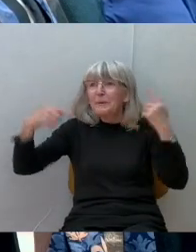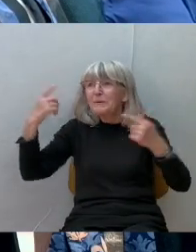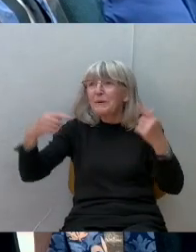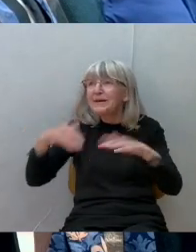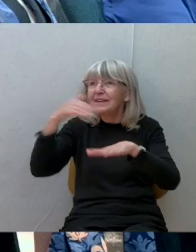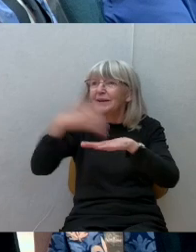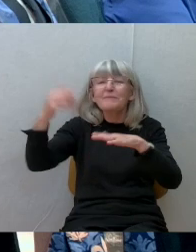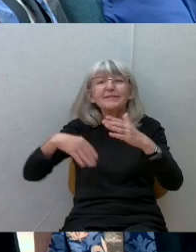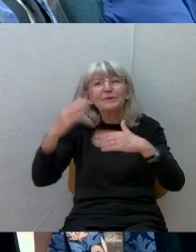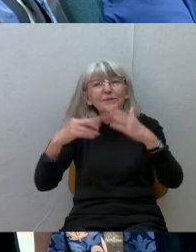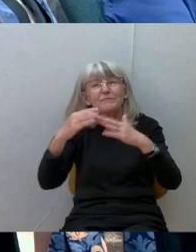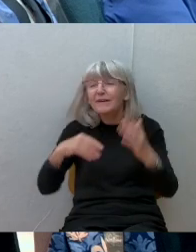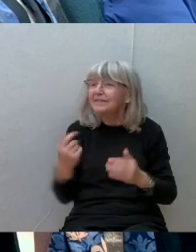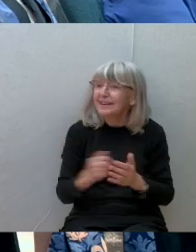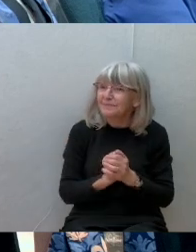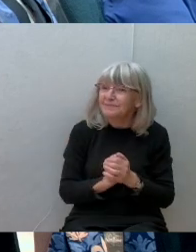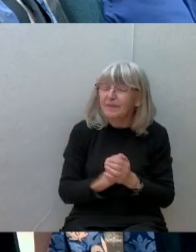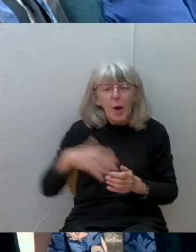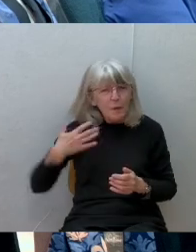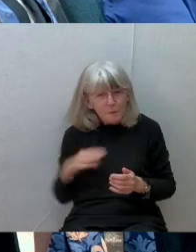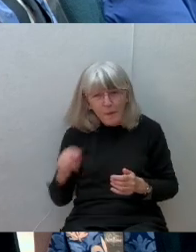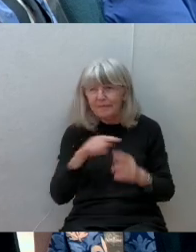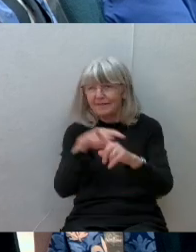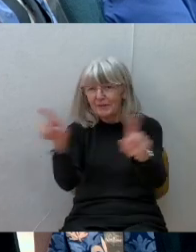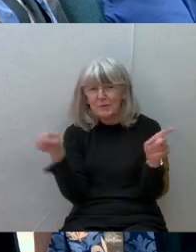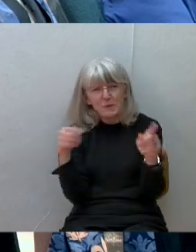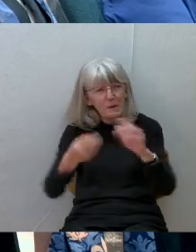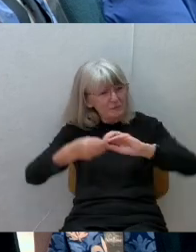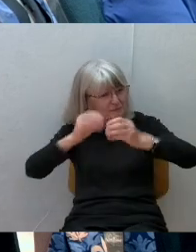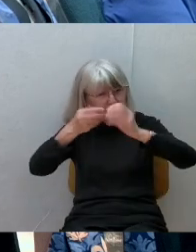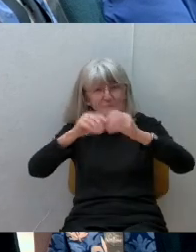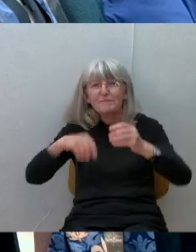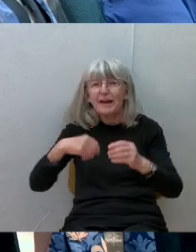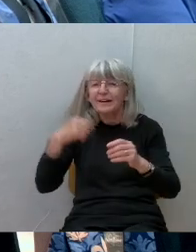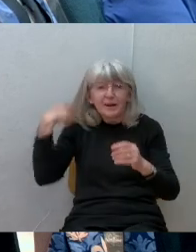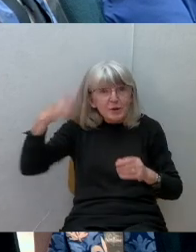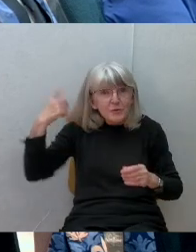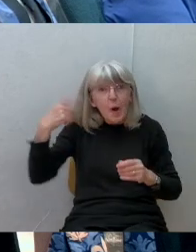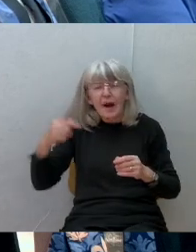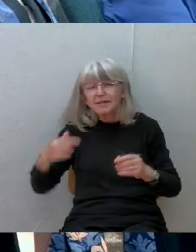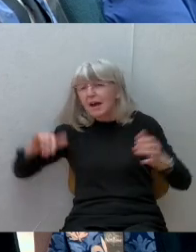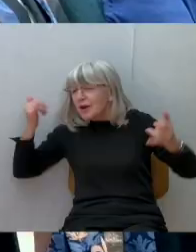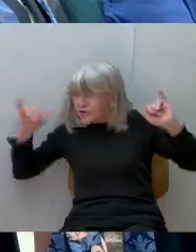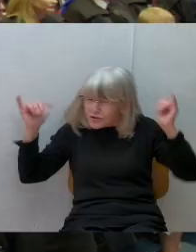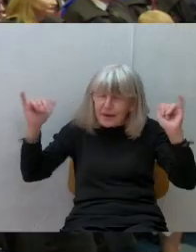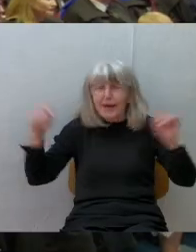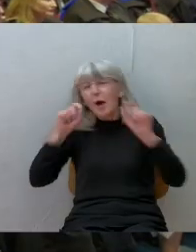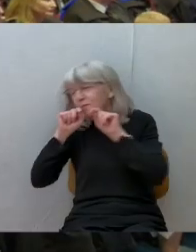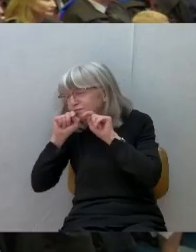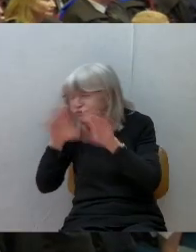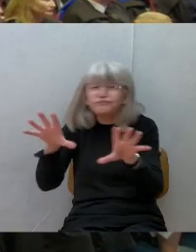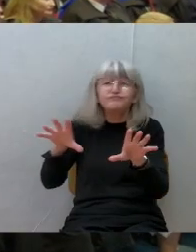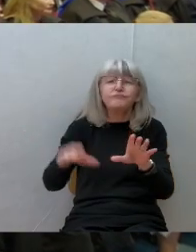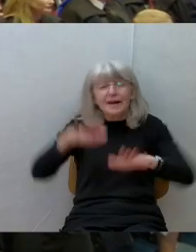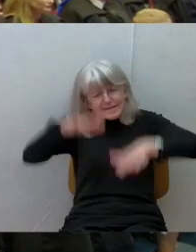ones around. We want you to make noise, to cheer, to clap, to whoop, to stamp your feet. If